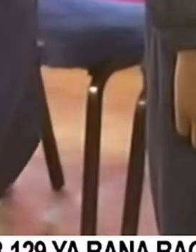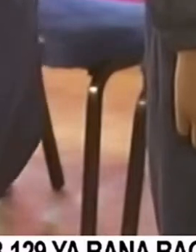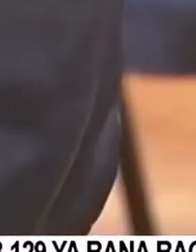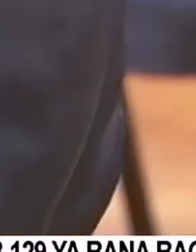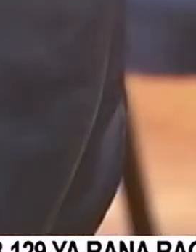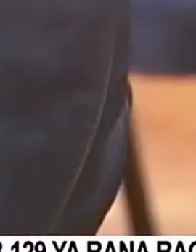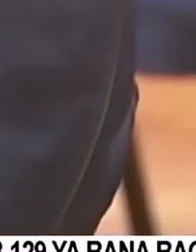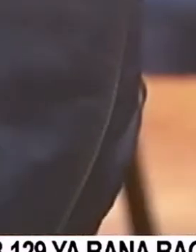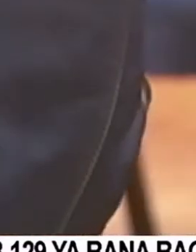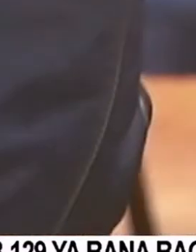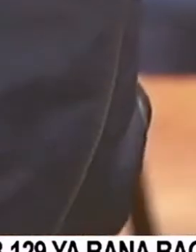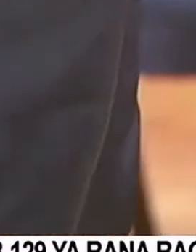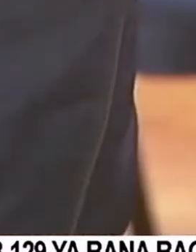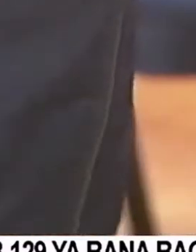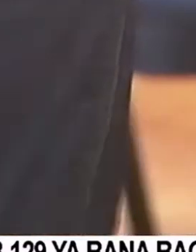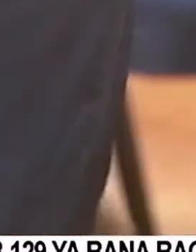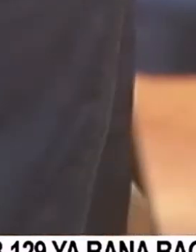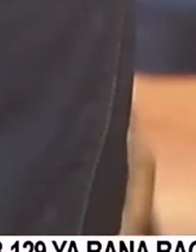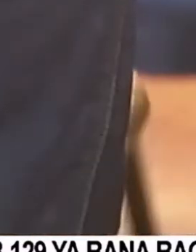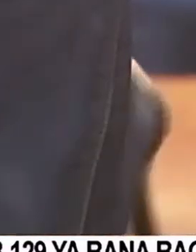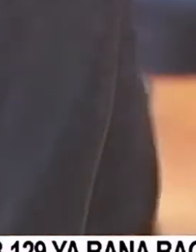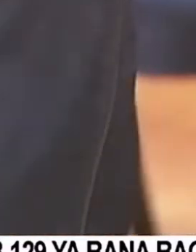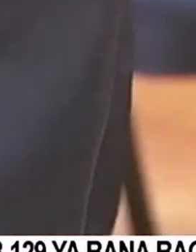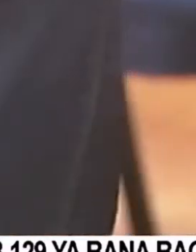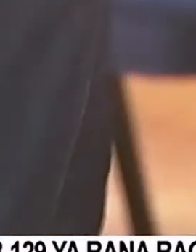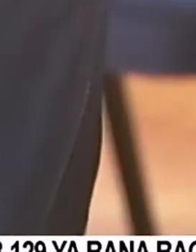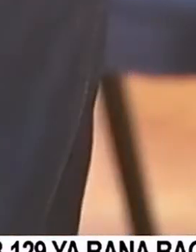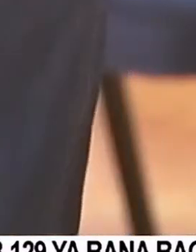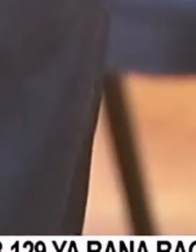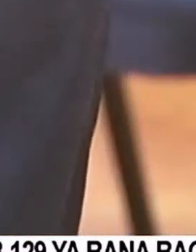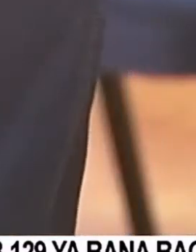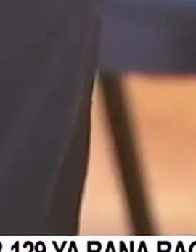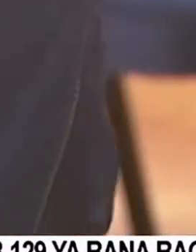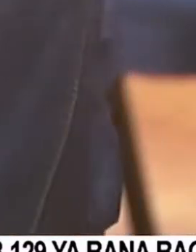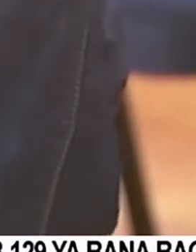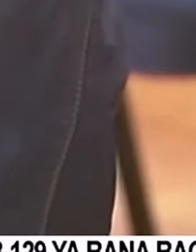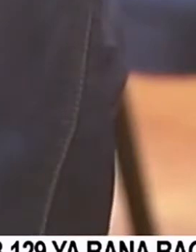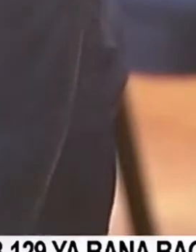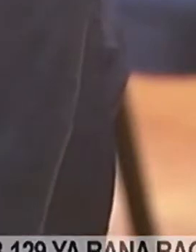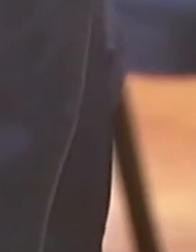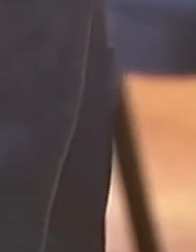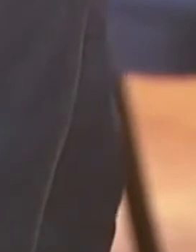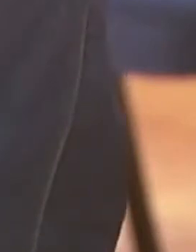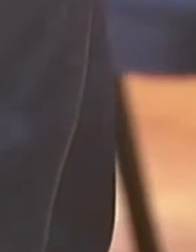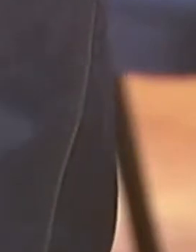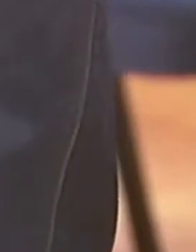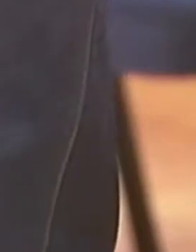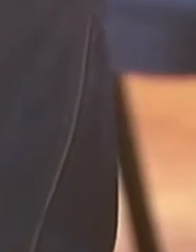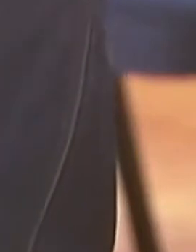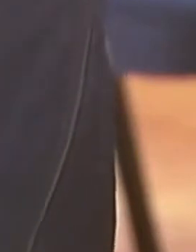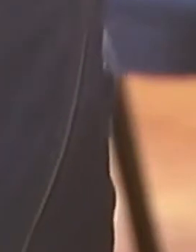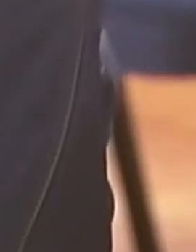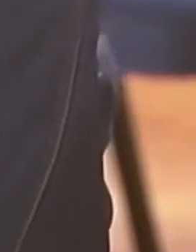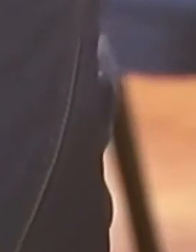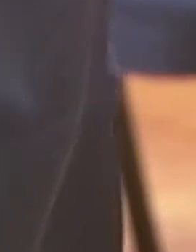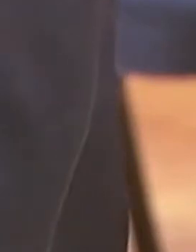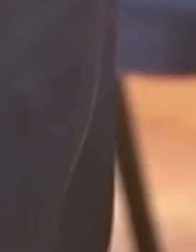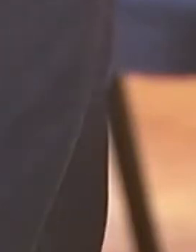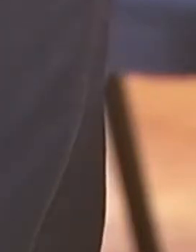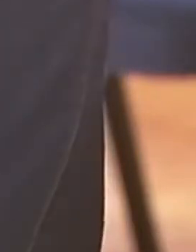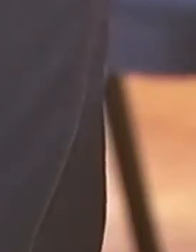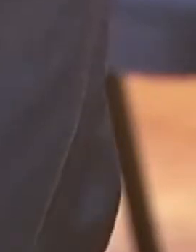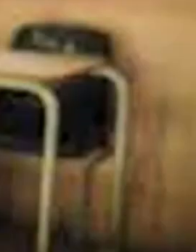kgwetsa motlaoduti wa ngwana gape le o kgone go bontsha community gore le ena o a kgone go